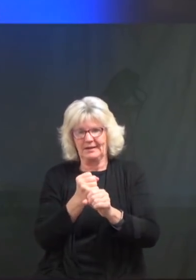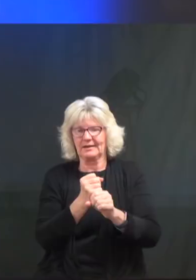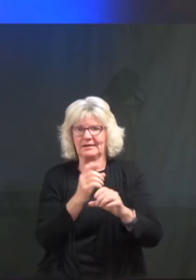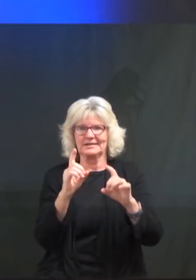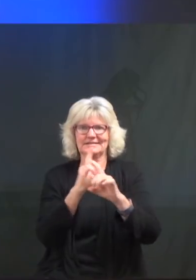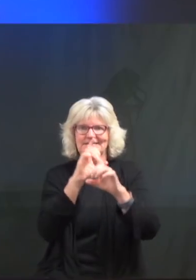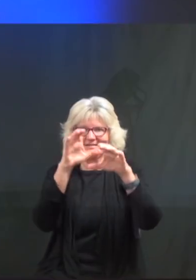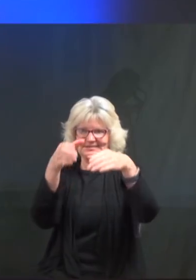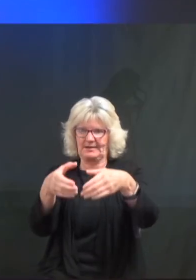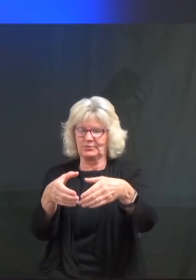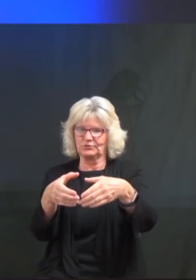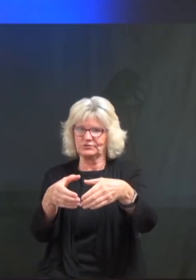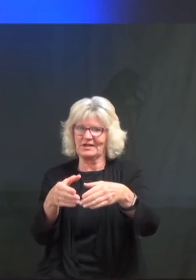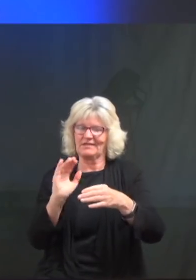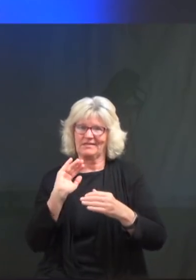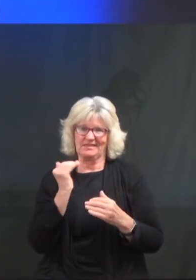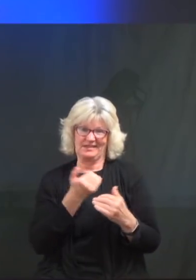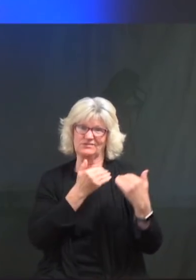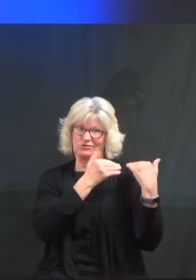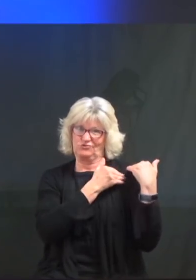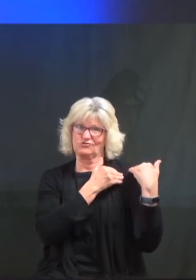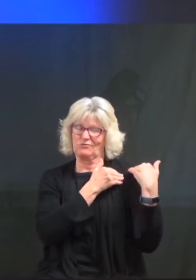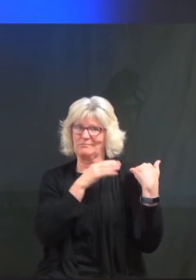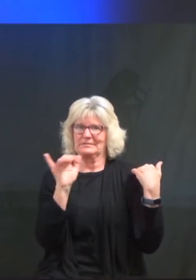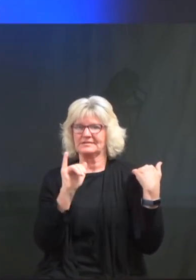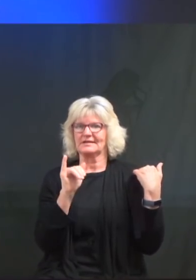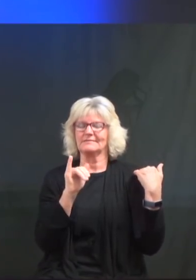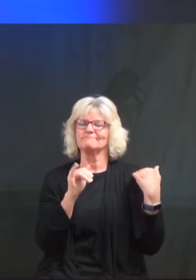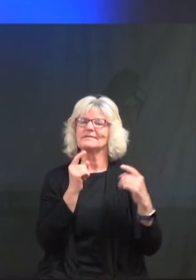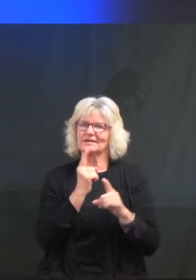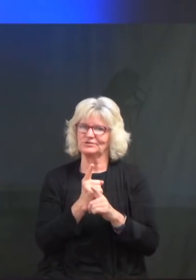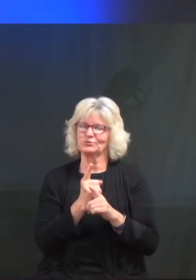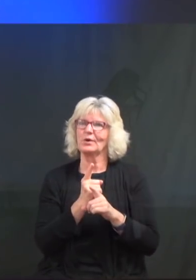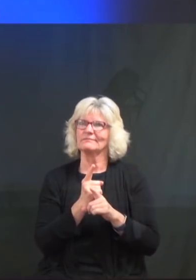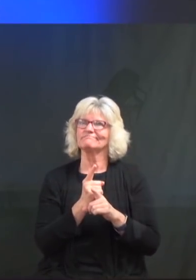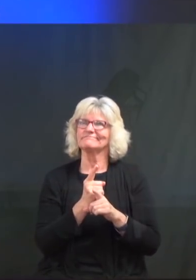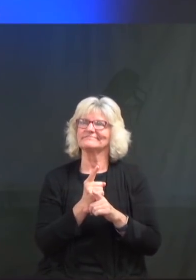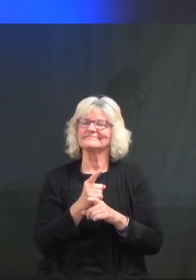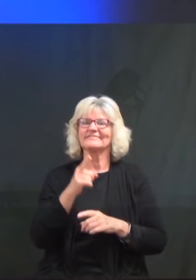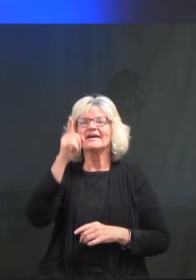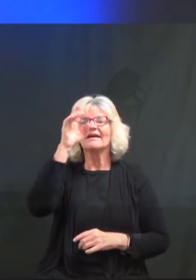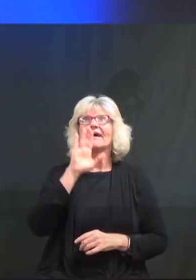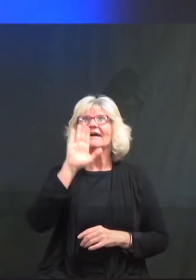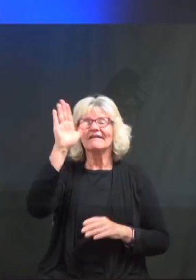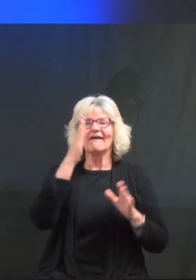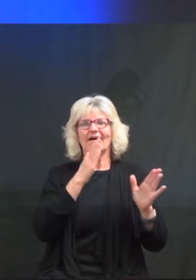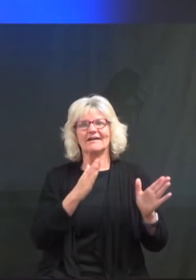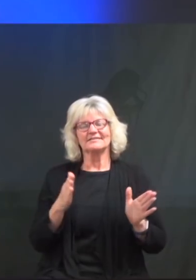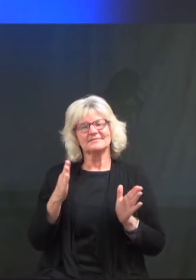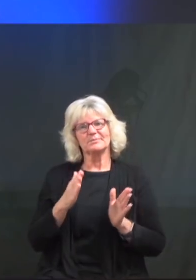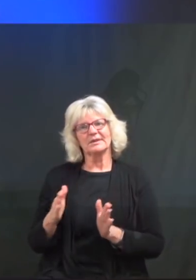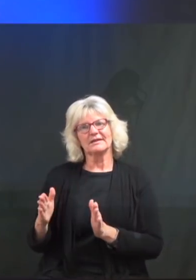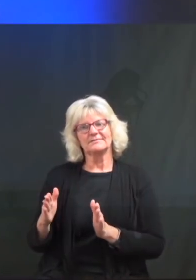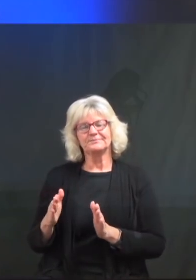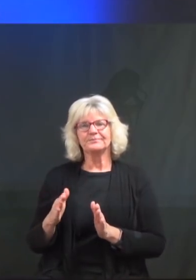our job. And he's right. It's God's plan. We must be ready to take the message. We're also